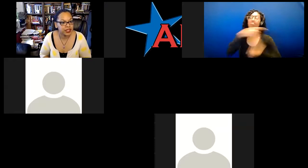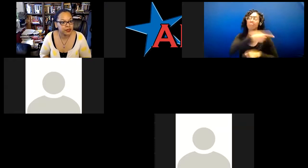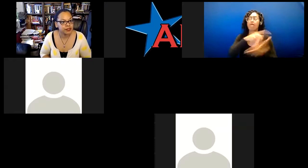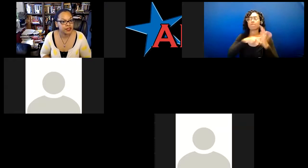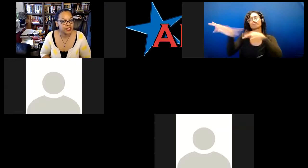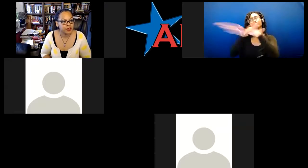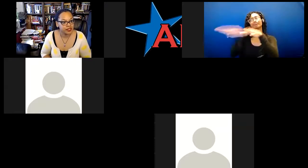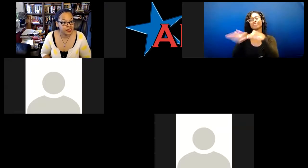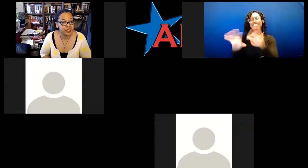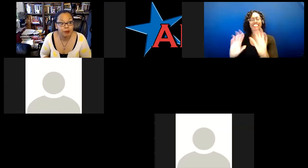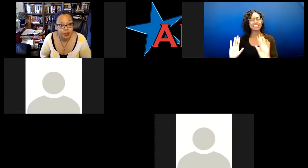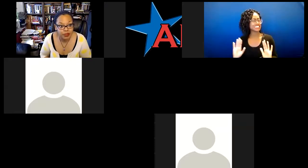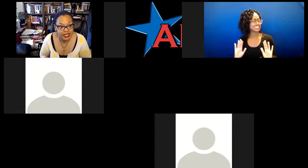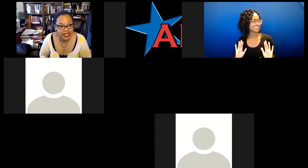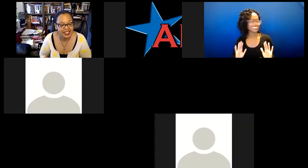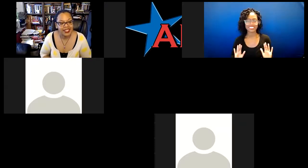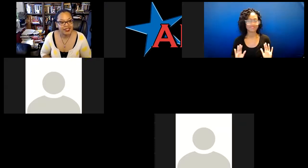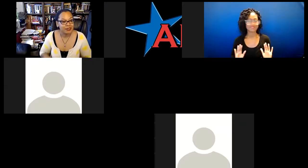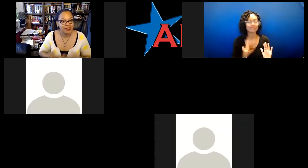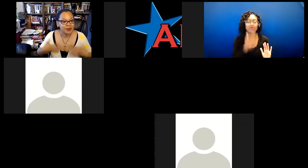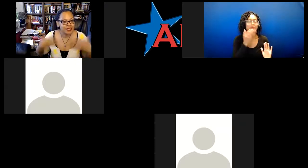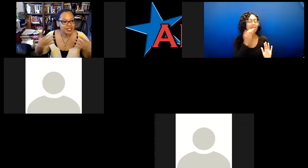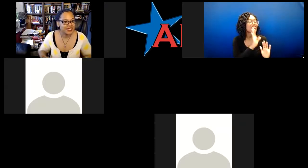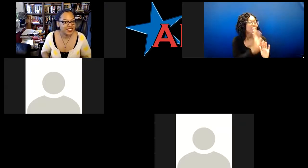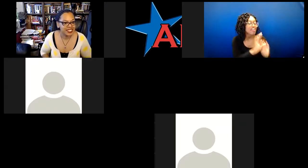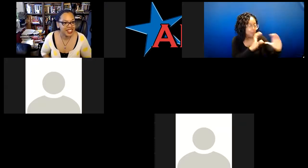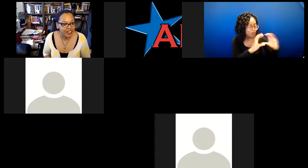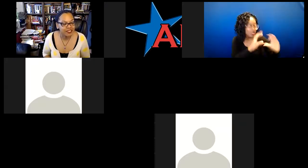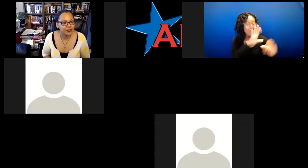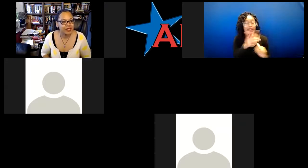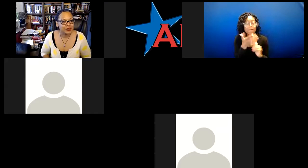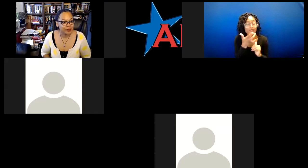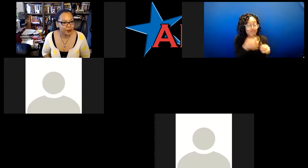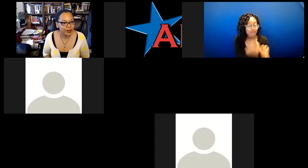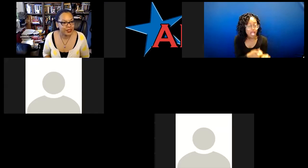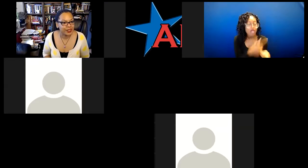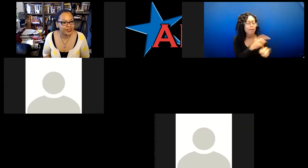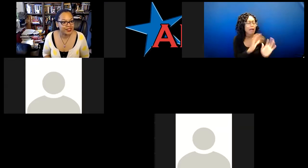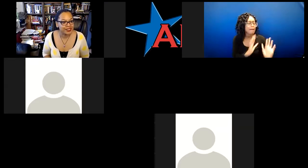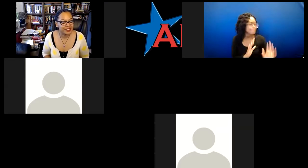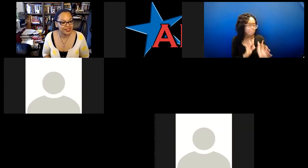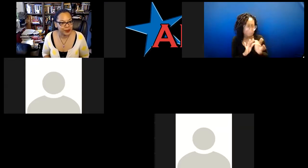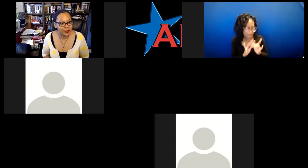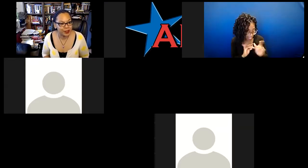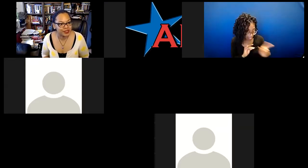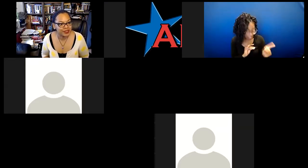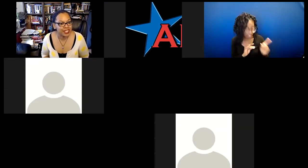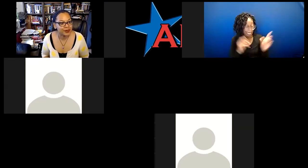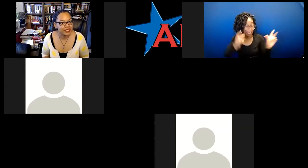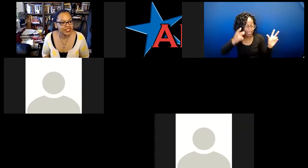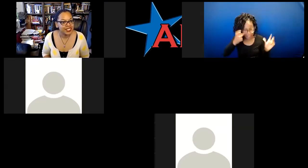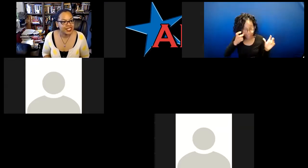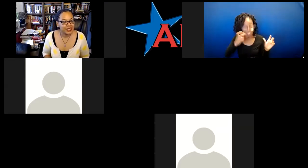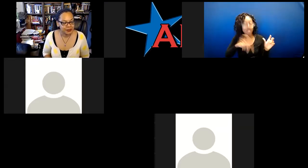still amplify what it is that they're communicating. Communication doesn't have to require words or